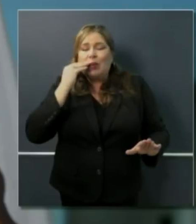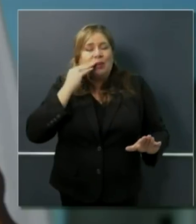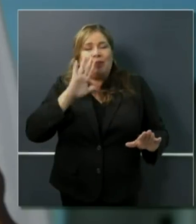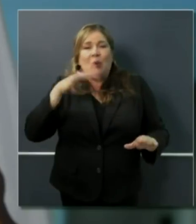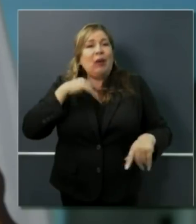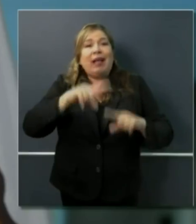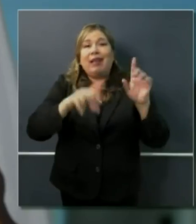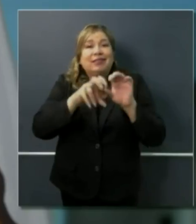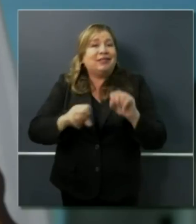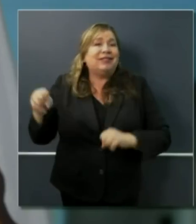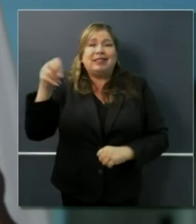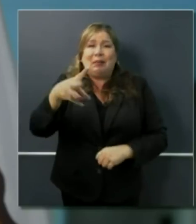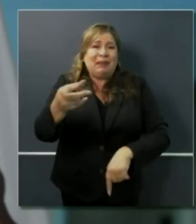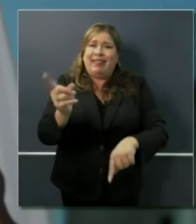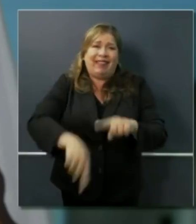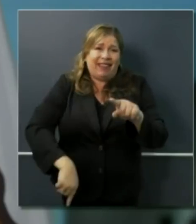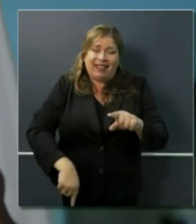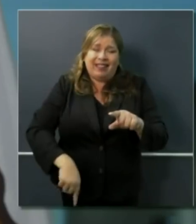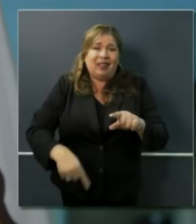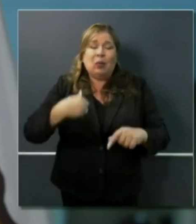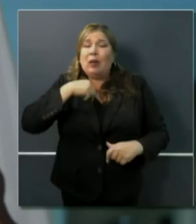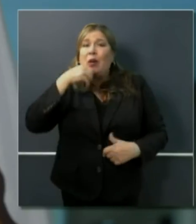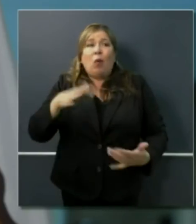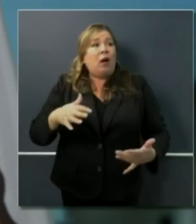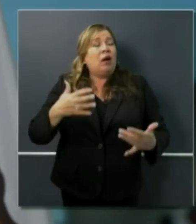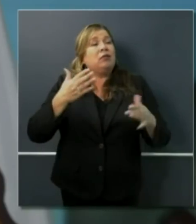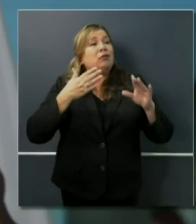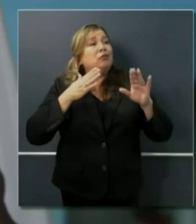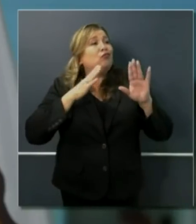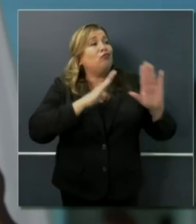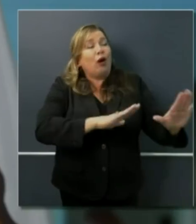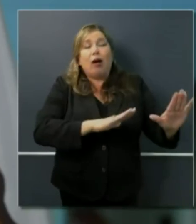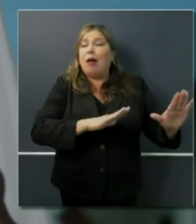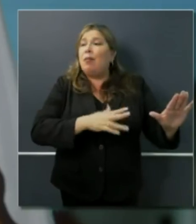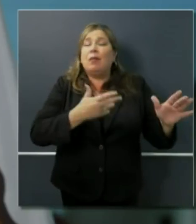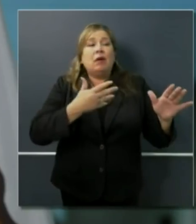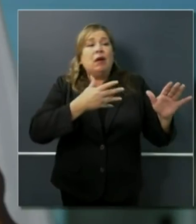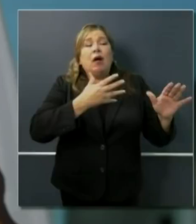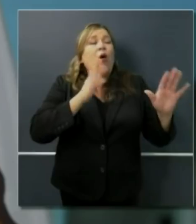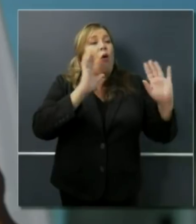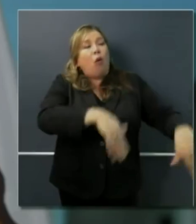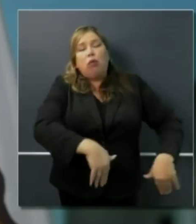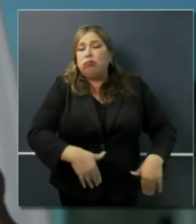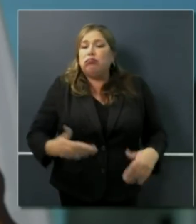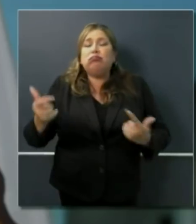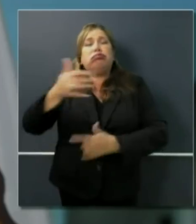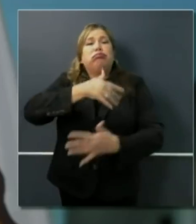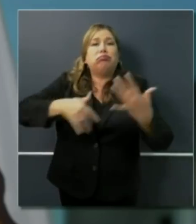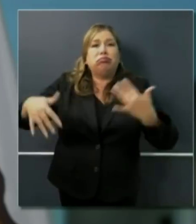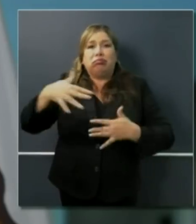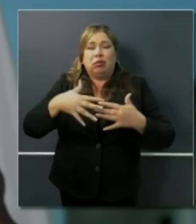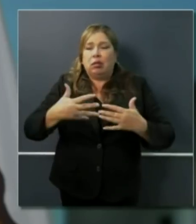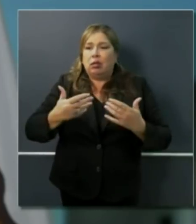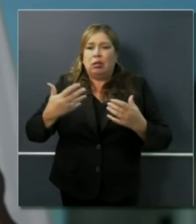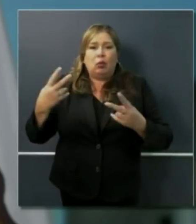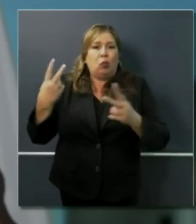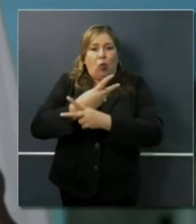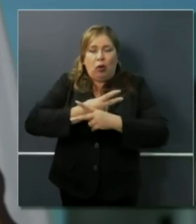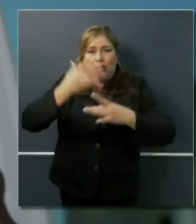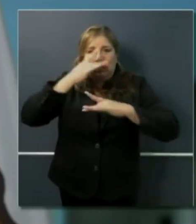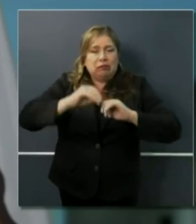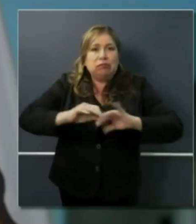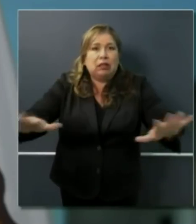not make the mistake of pulling the plug too early, as much as we all want to. I don't want to make a